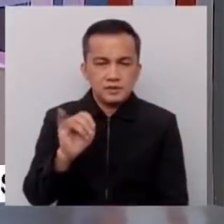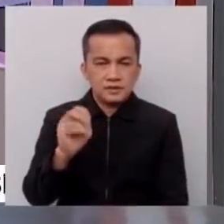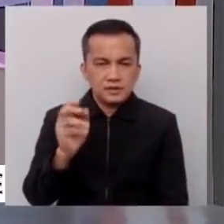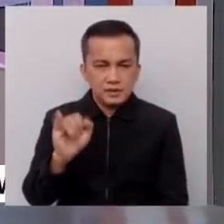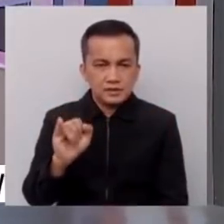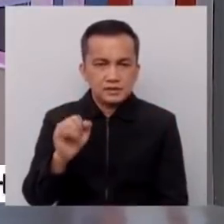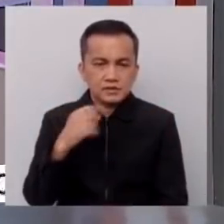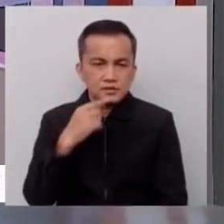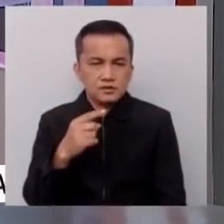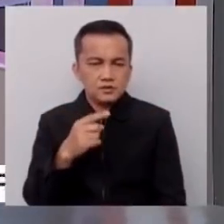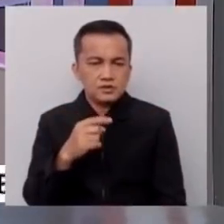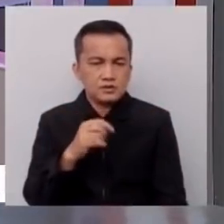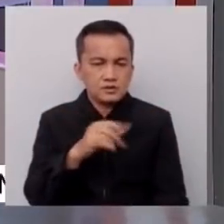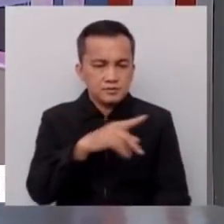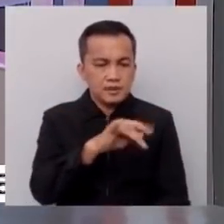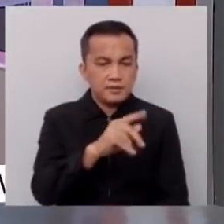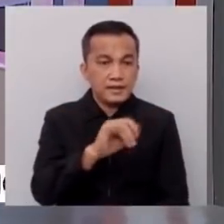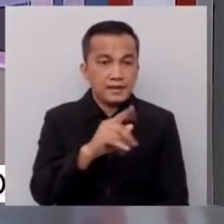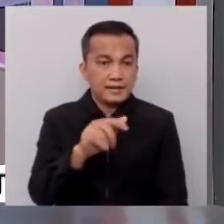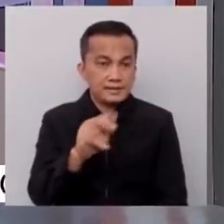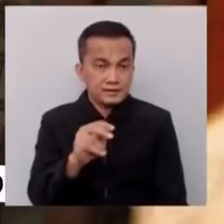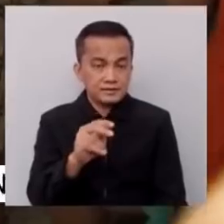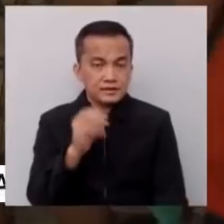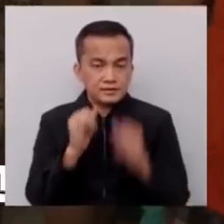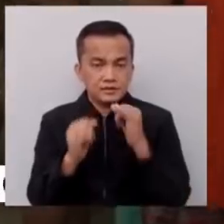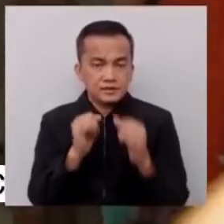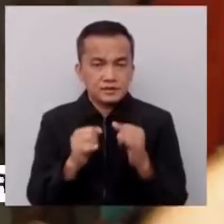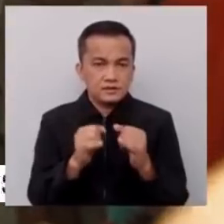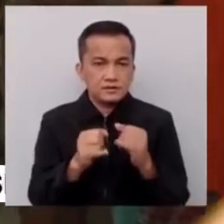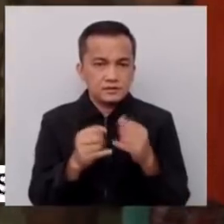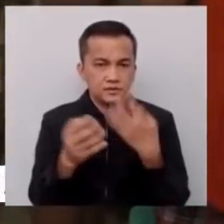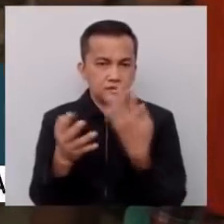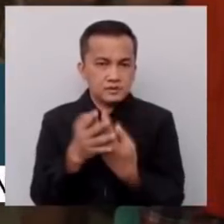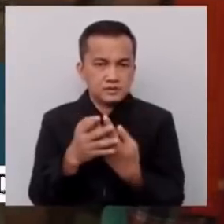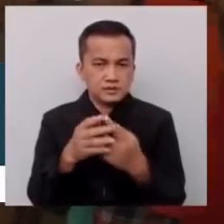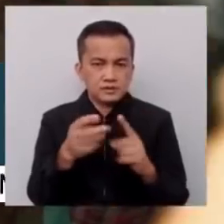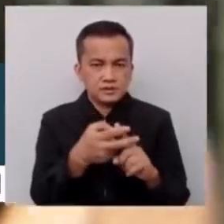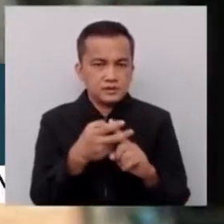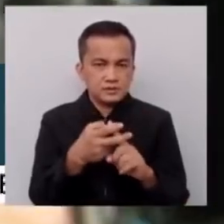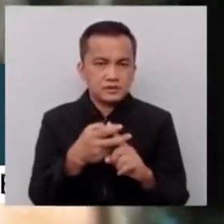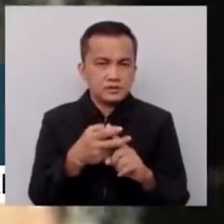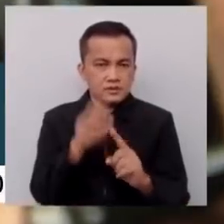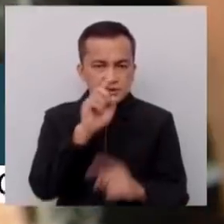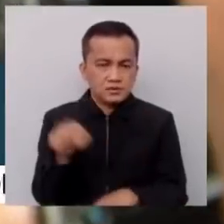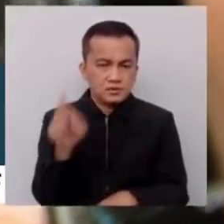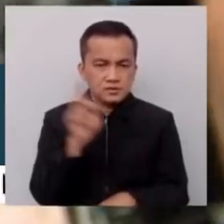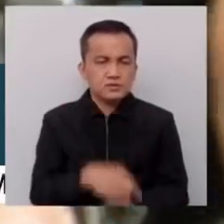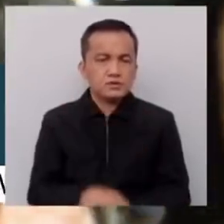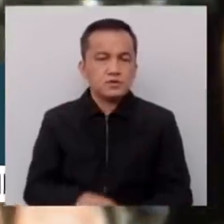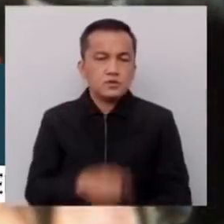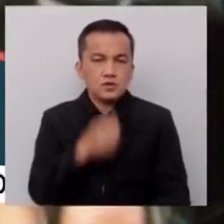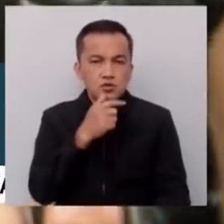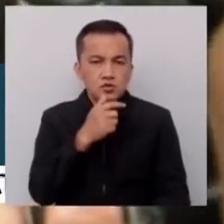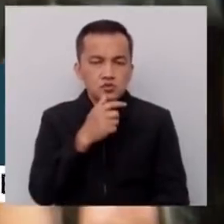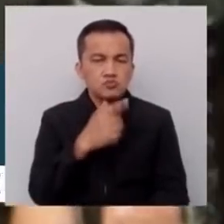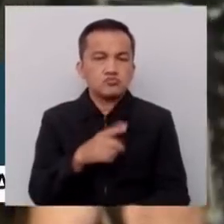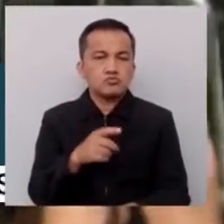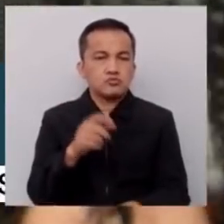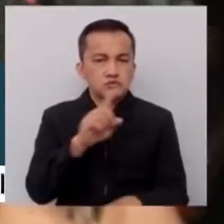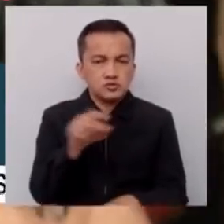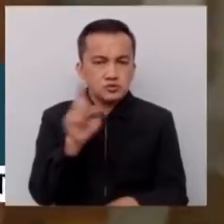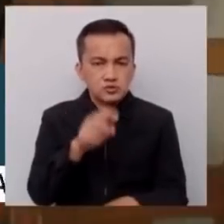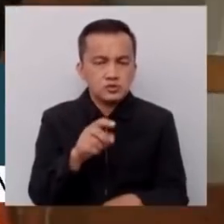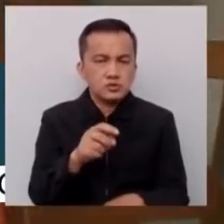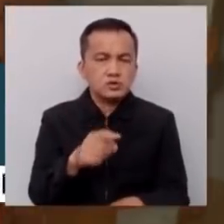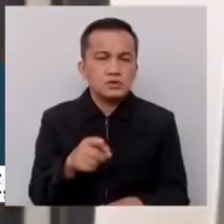felon Jovito Palparan. That interview of a convicted kidnapper was widely criticized. Among those who slammed the incident, detained Senator